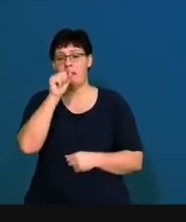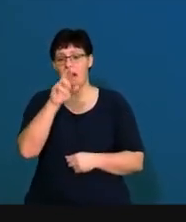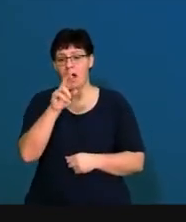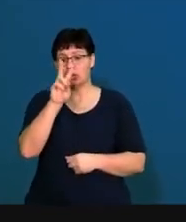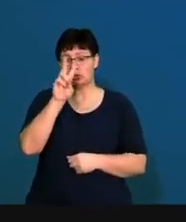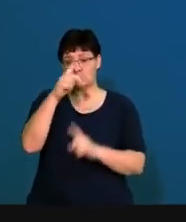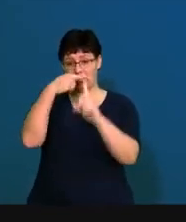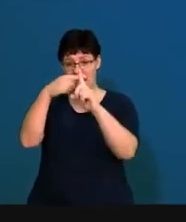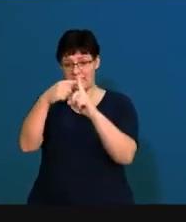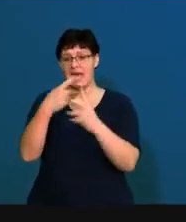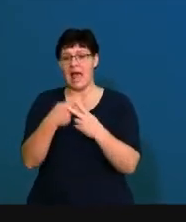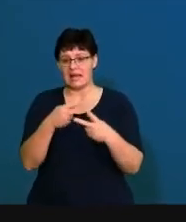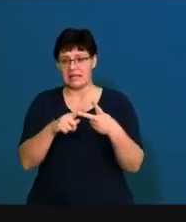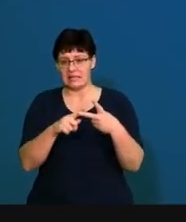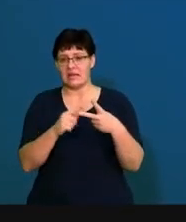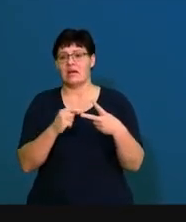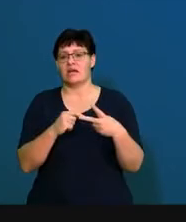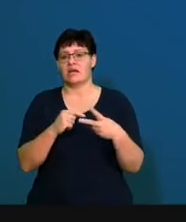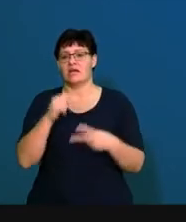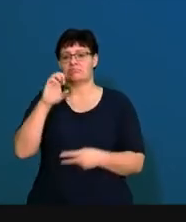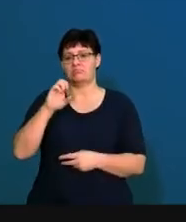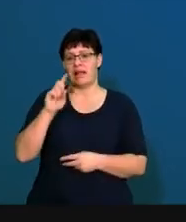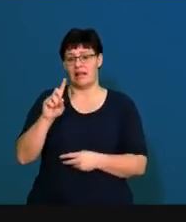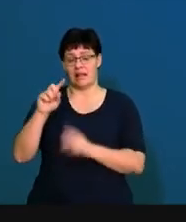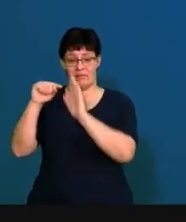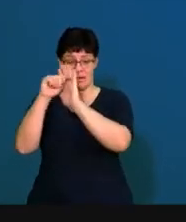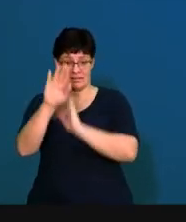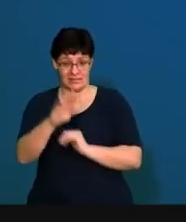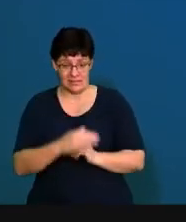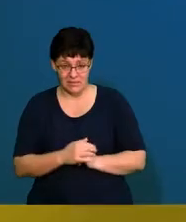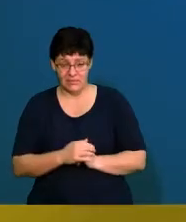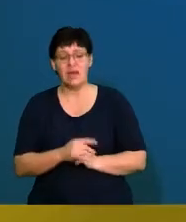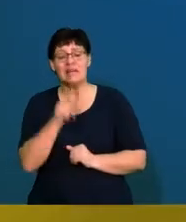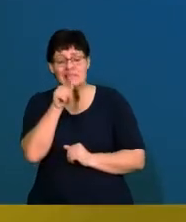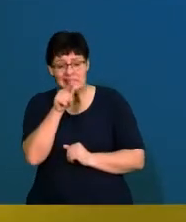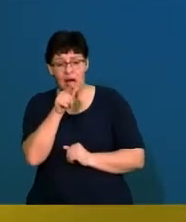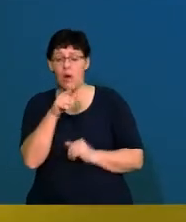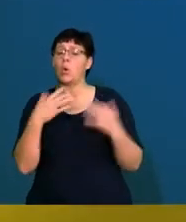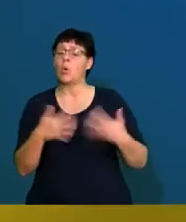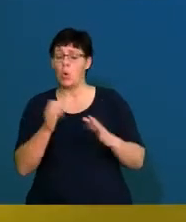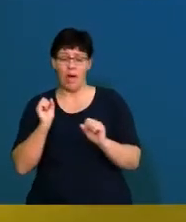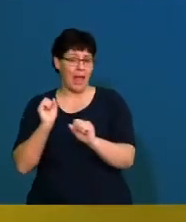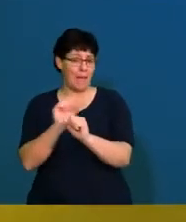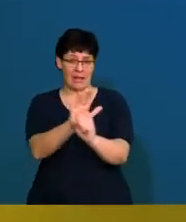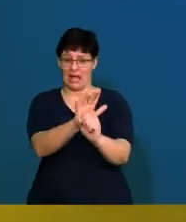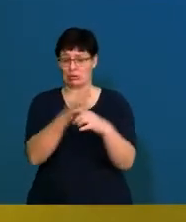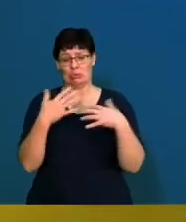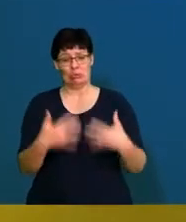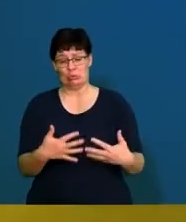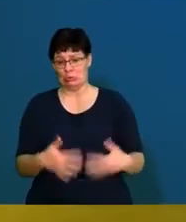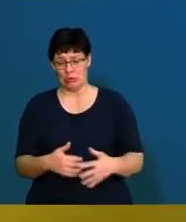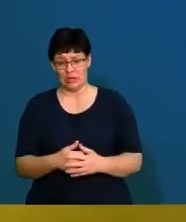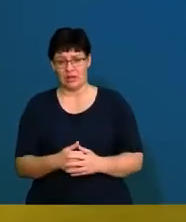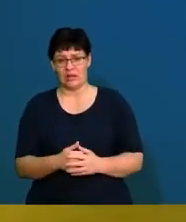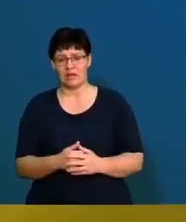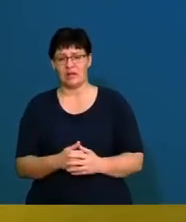plus and the chloride ions. Now, the understanding of this chemical formula has far-reaching implication in as